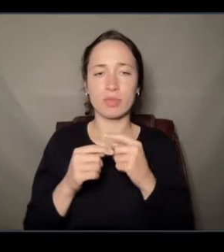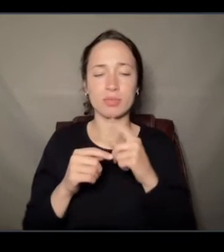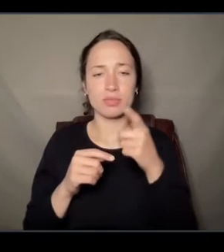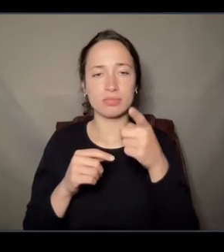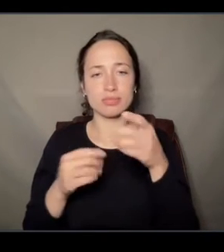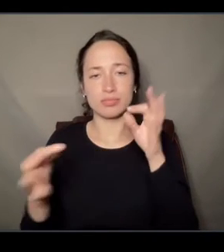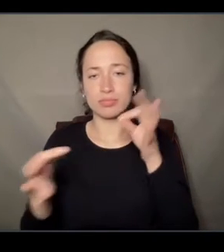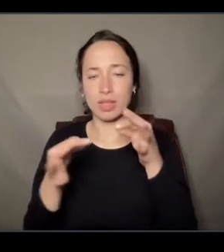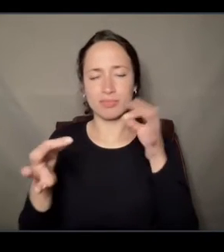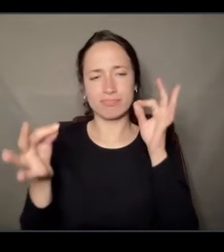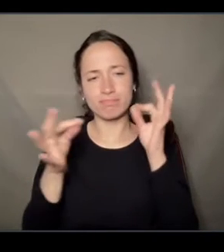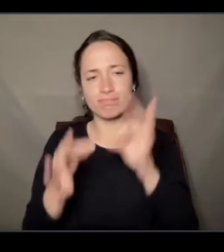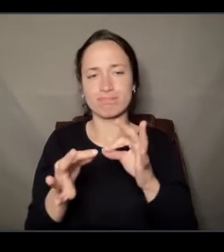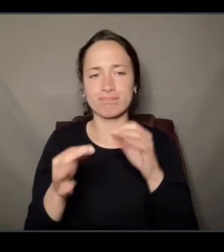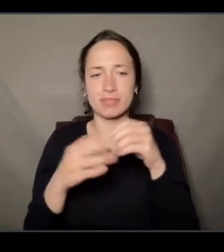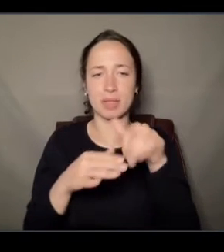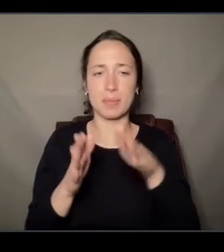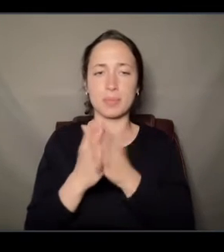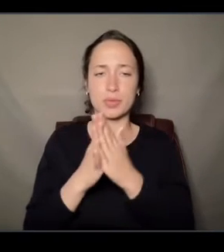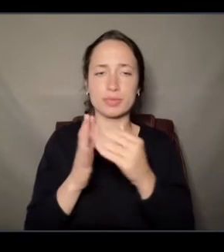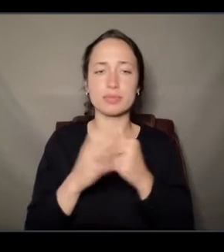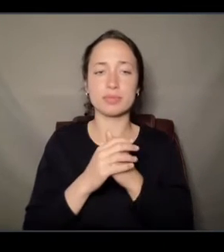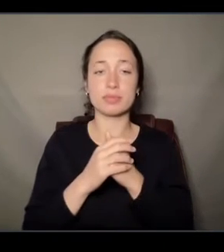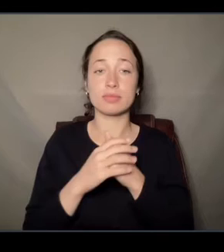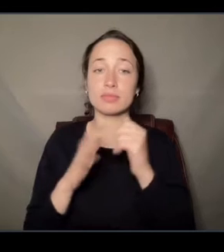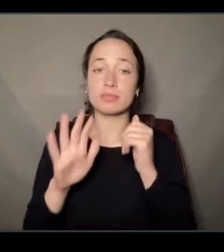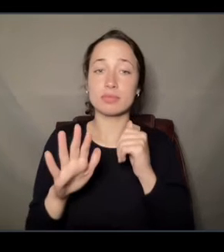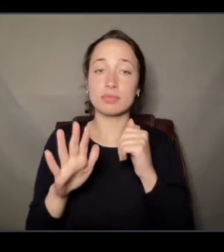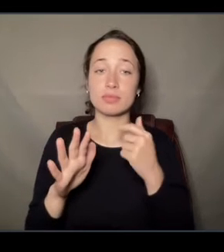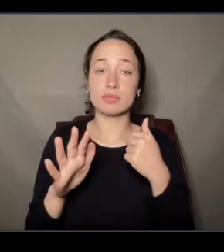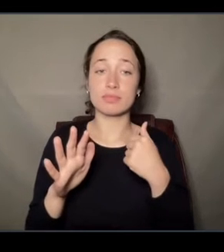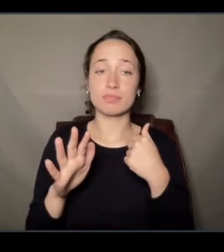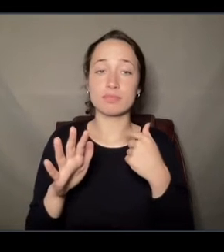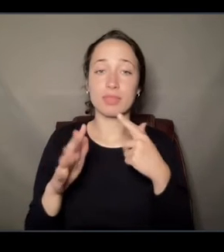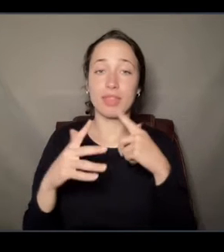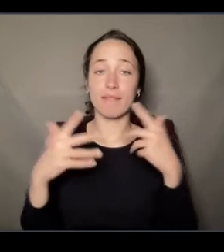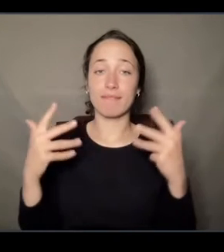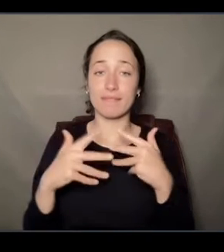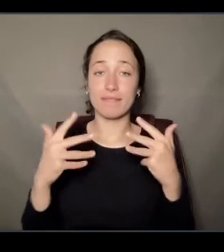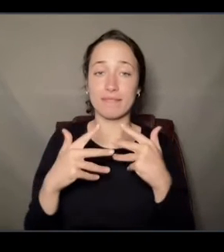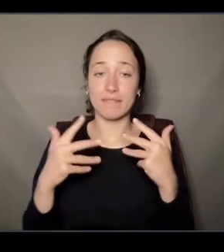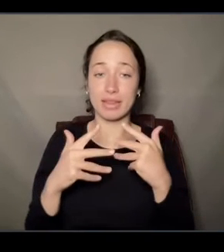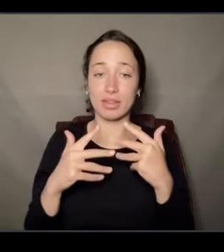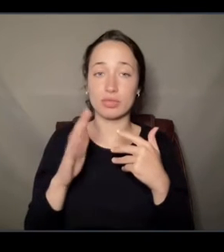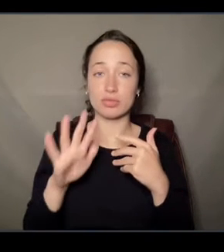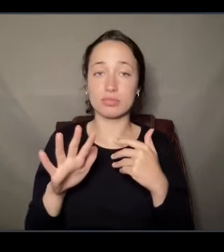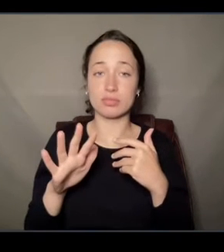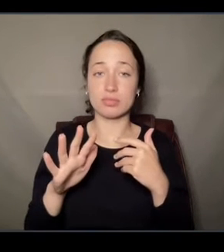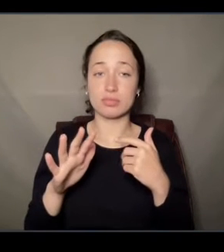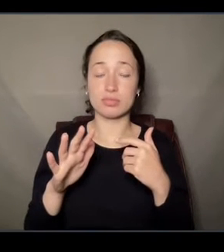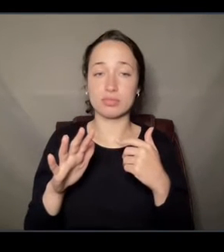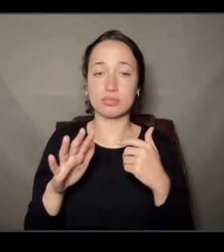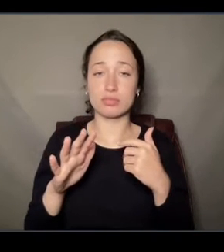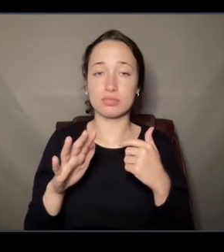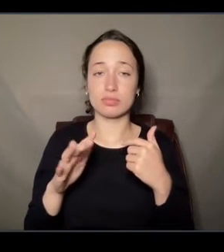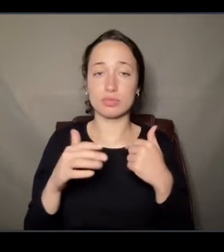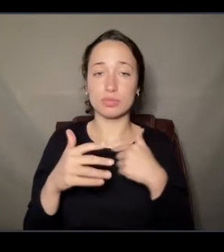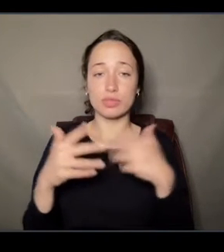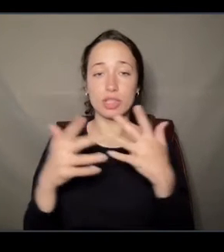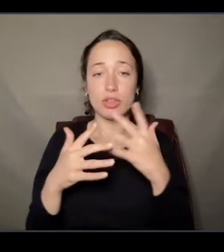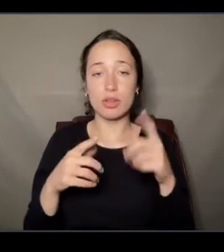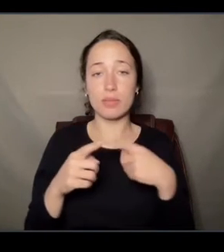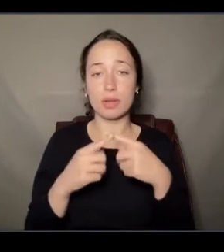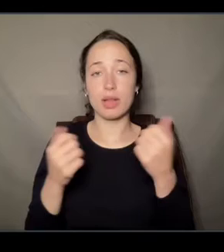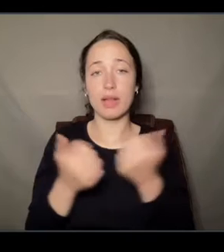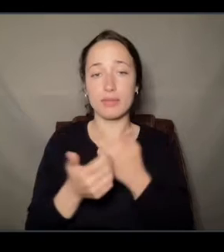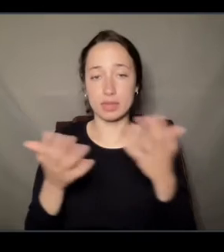have amazingly described in your book. And also the fear,